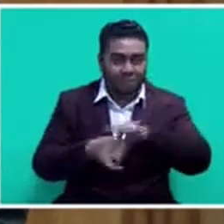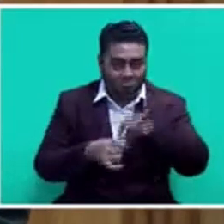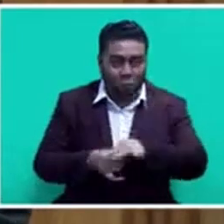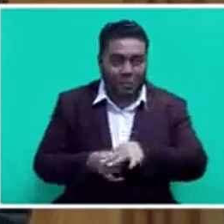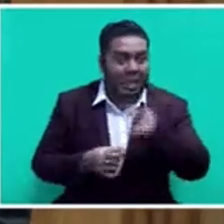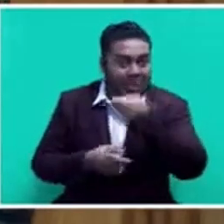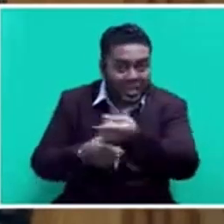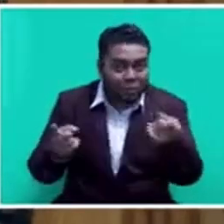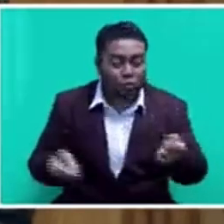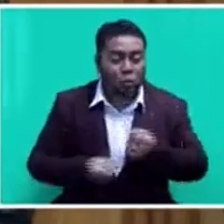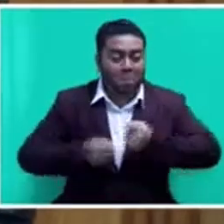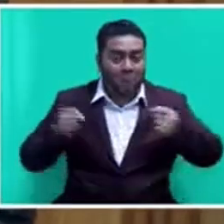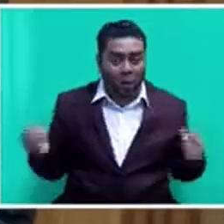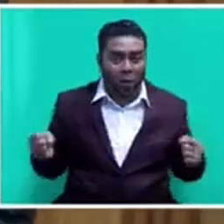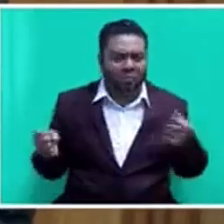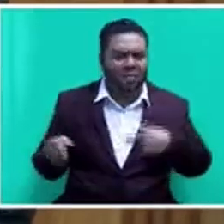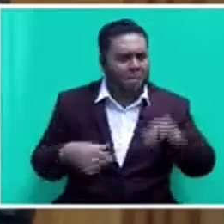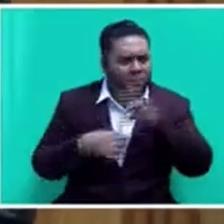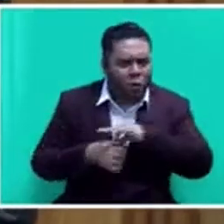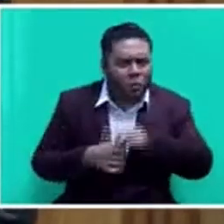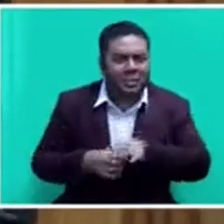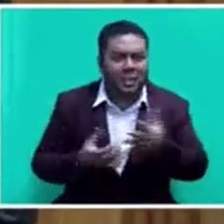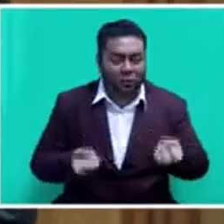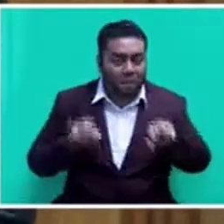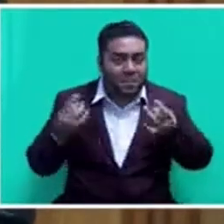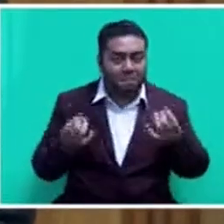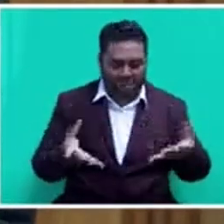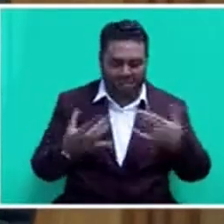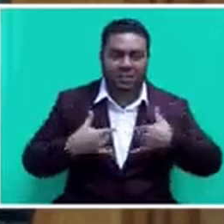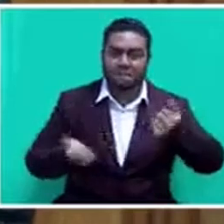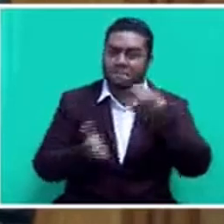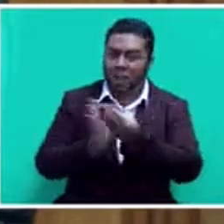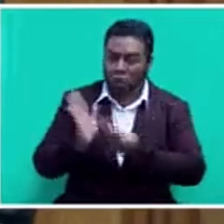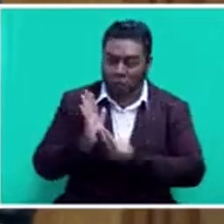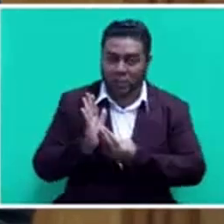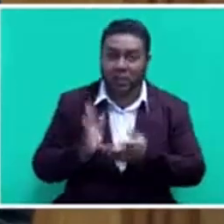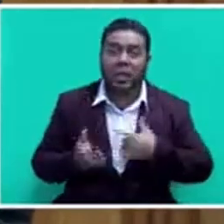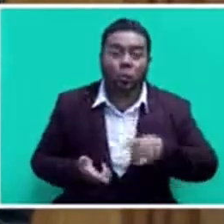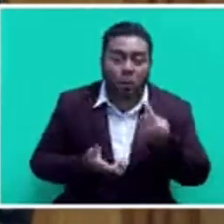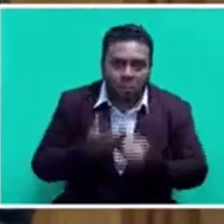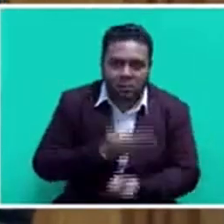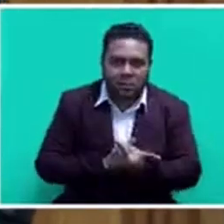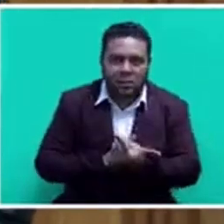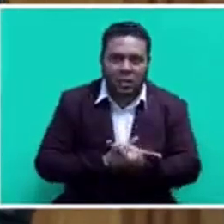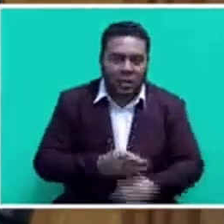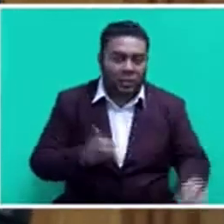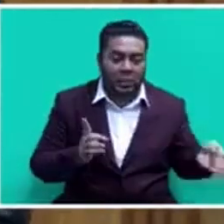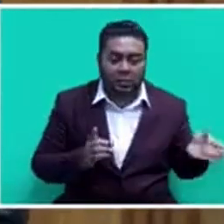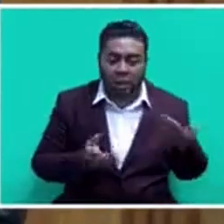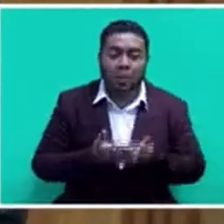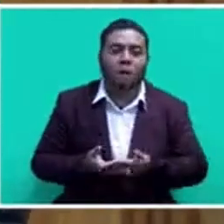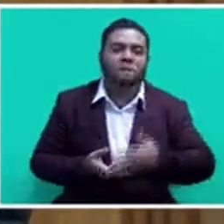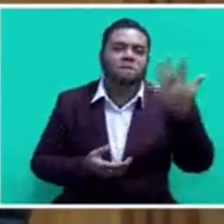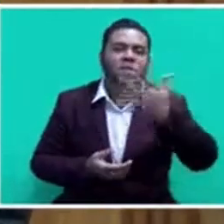power, the very vote that gives you the privilege to prepare this budget, and in return, is a slap of 15%